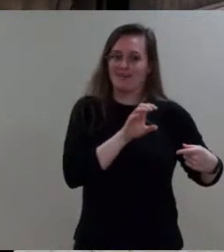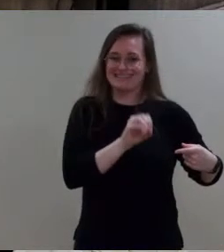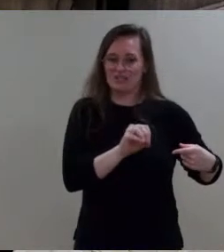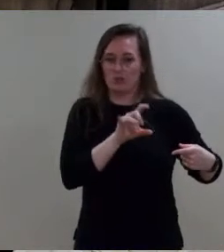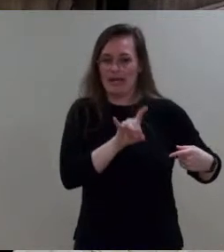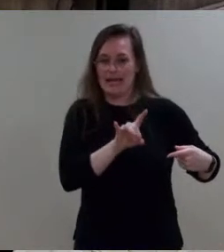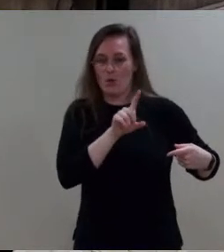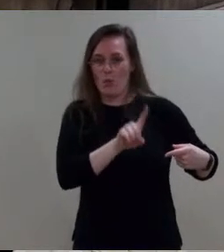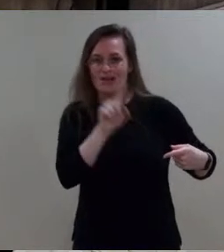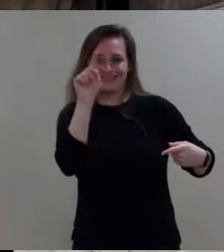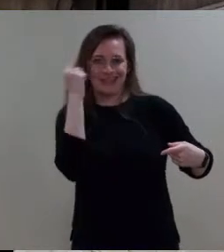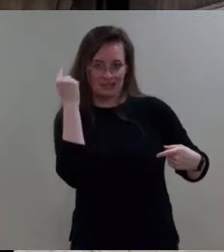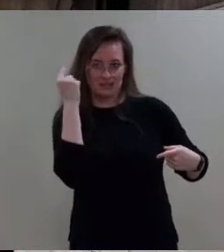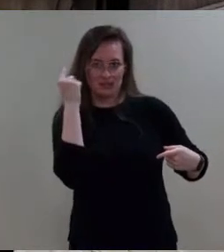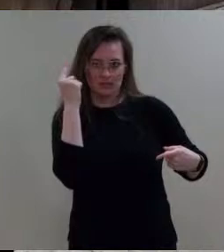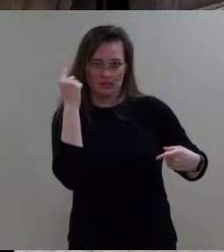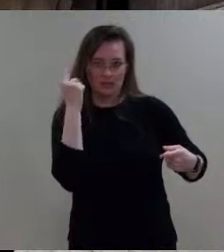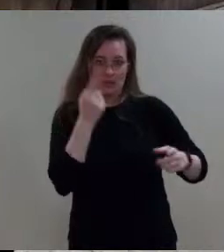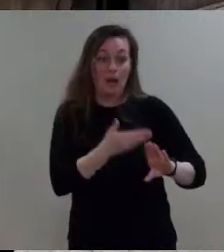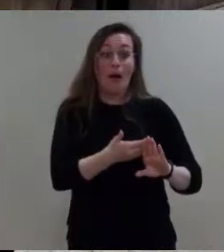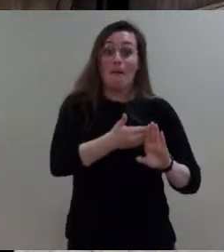$1.4081. Prior to that, it was